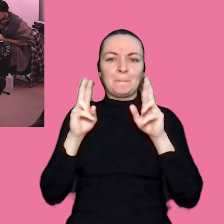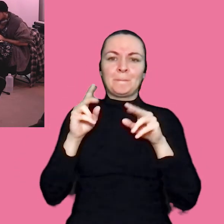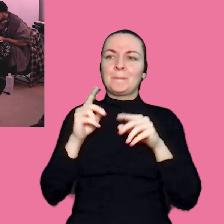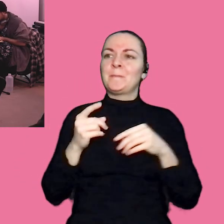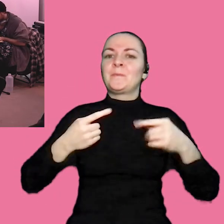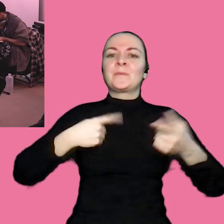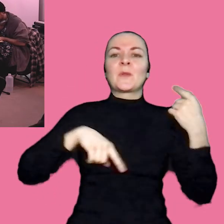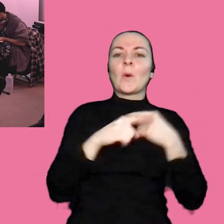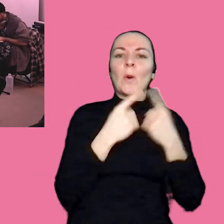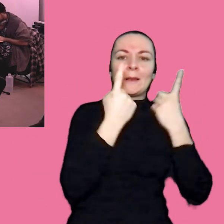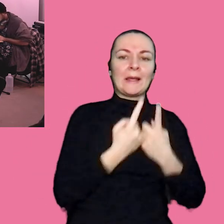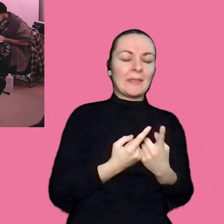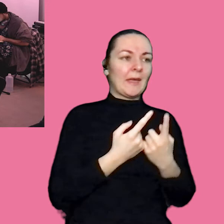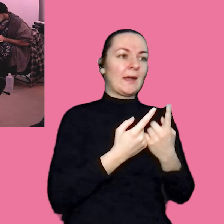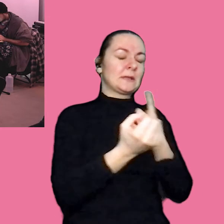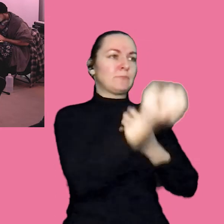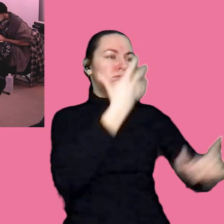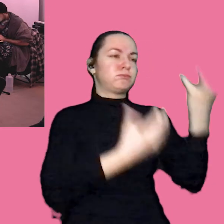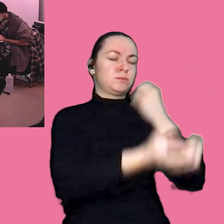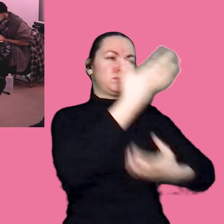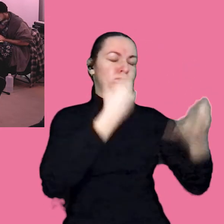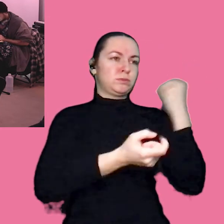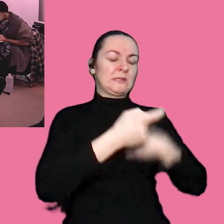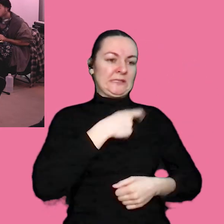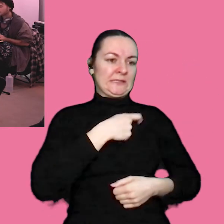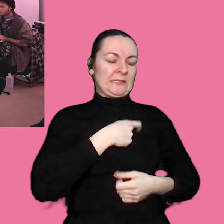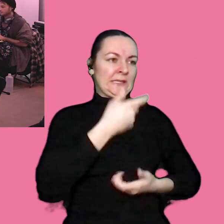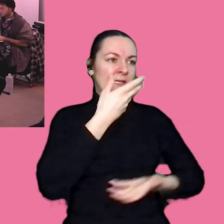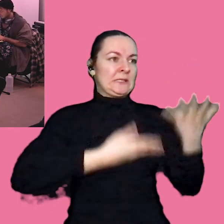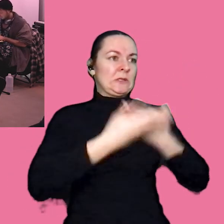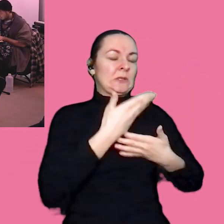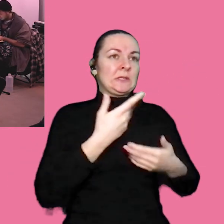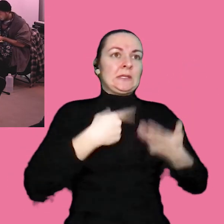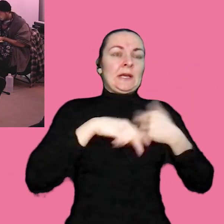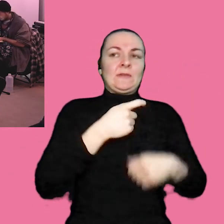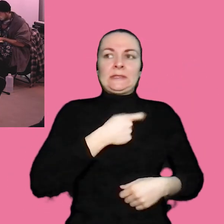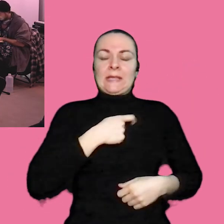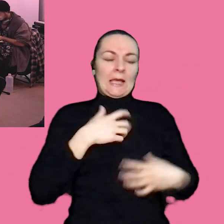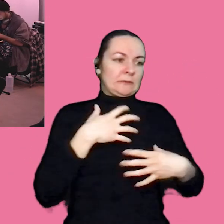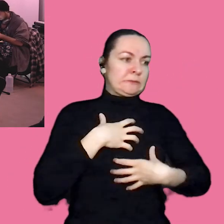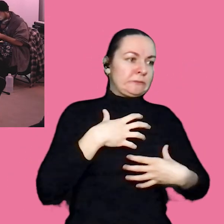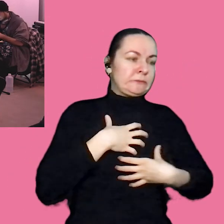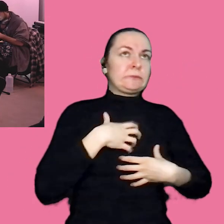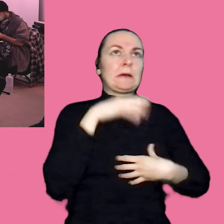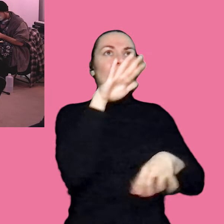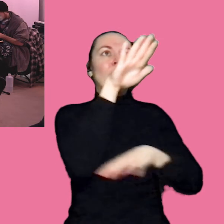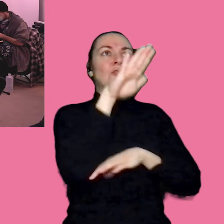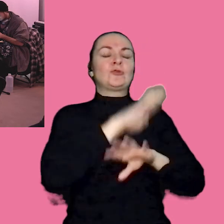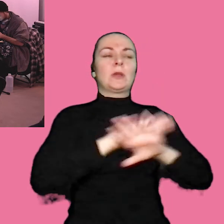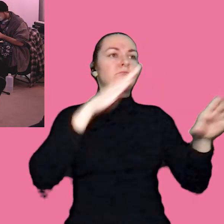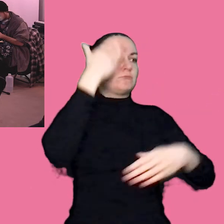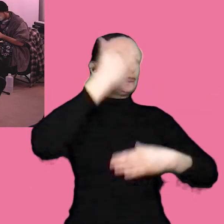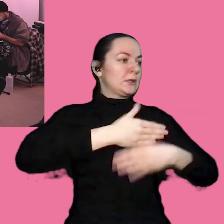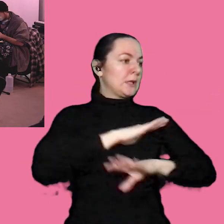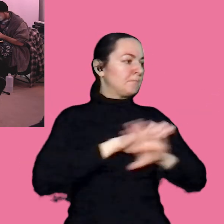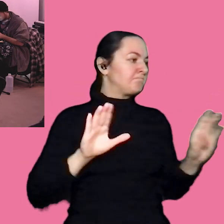the things that we uttered with is scare stories, and if you're scared and anxious about the future, then you'll